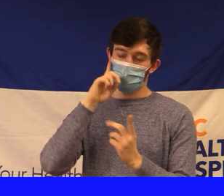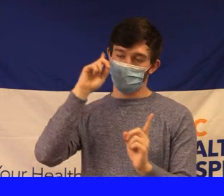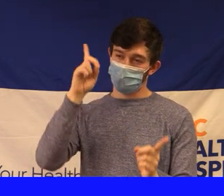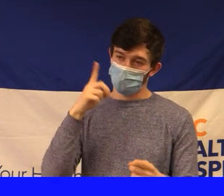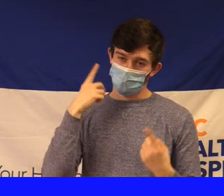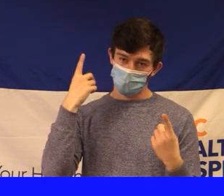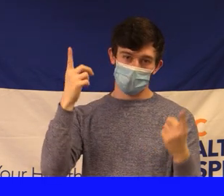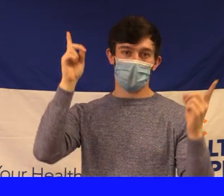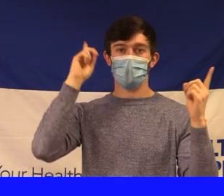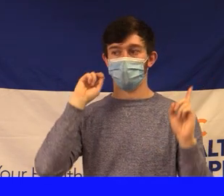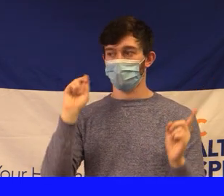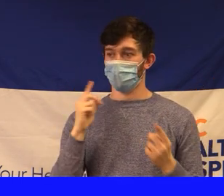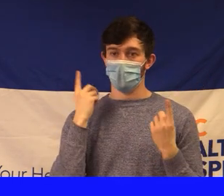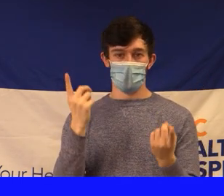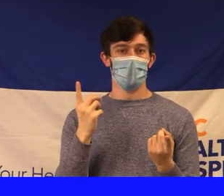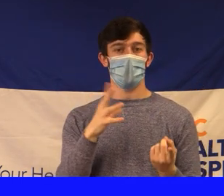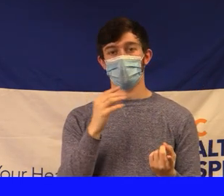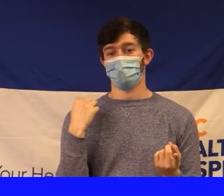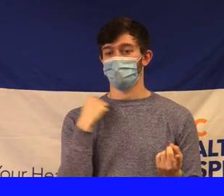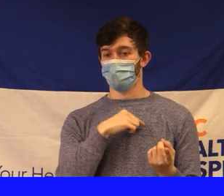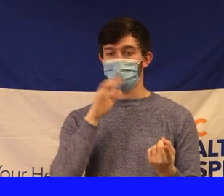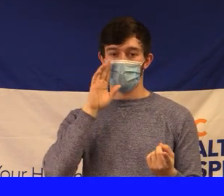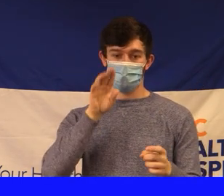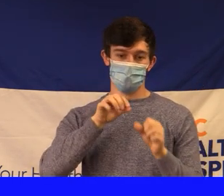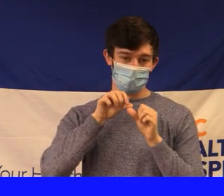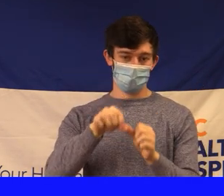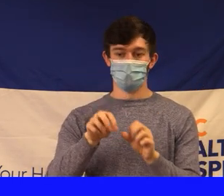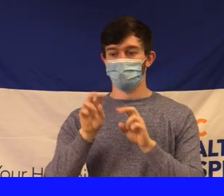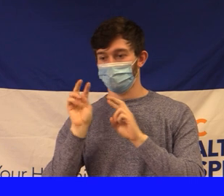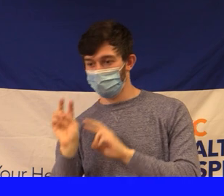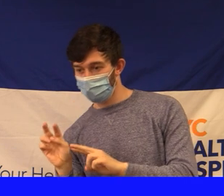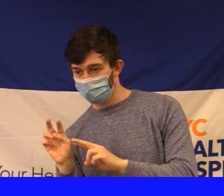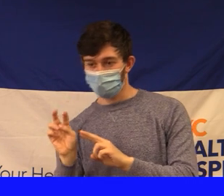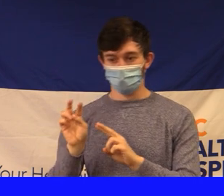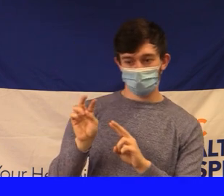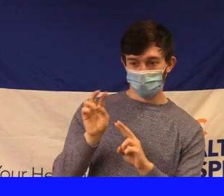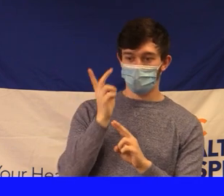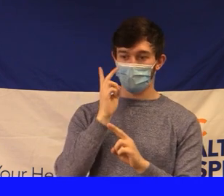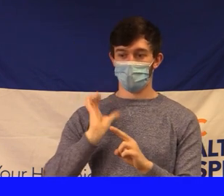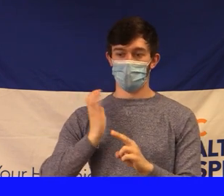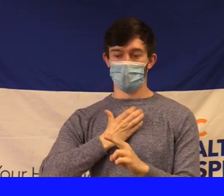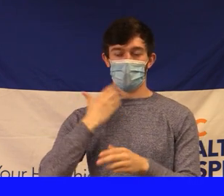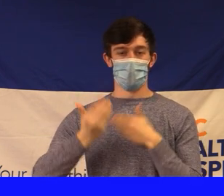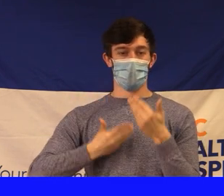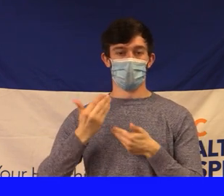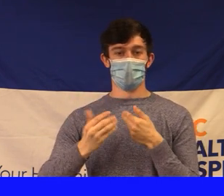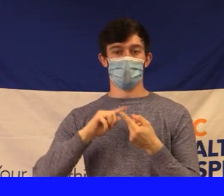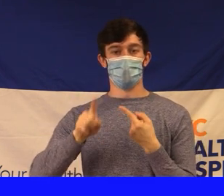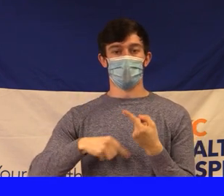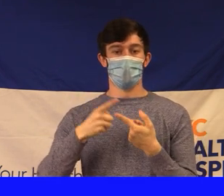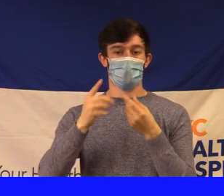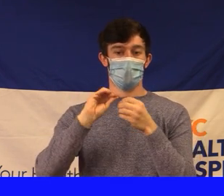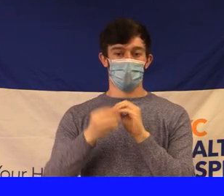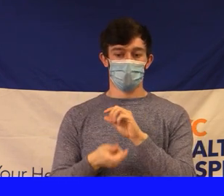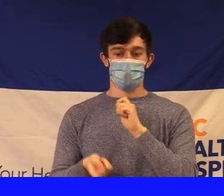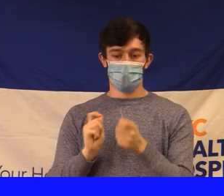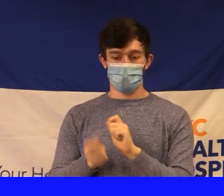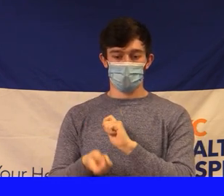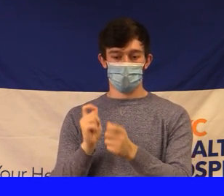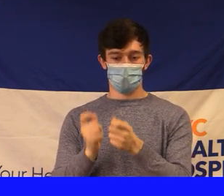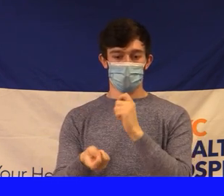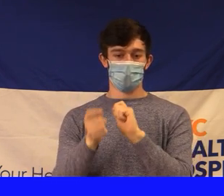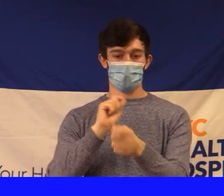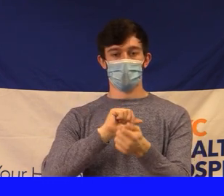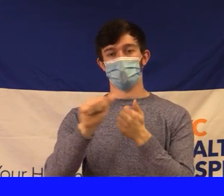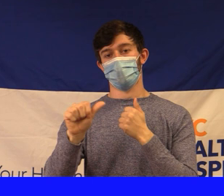it thus far, and we'll have to continue to monitor how we are doing on that as volume changes in the